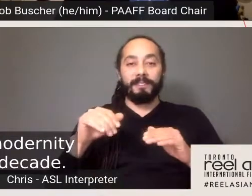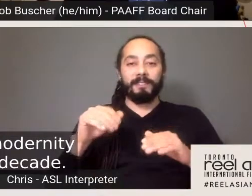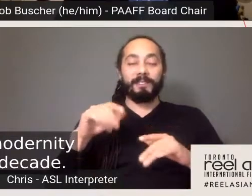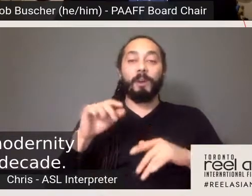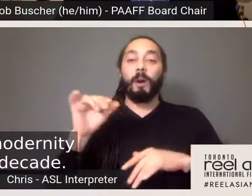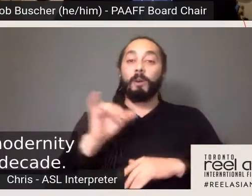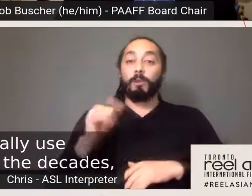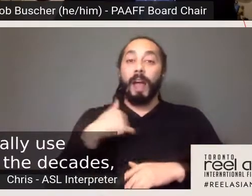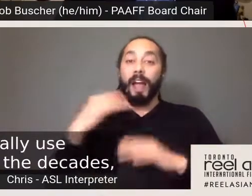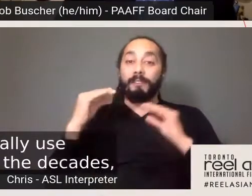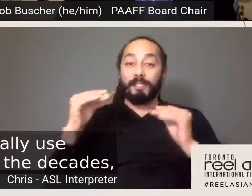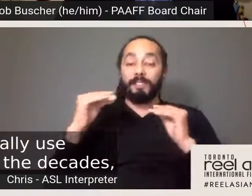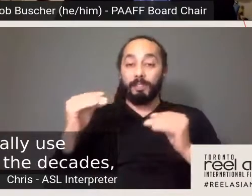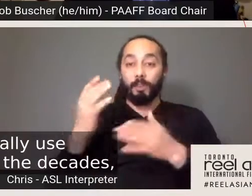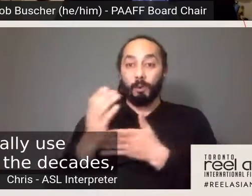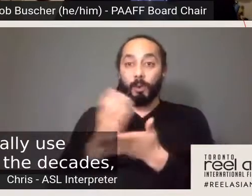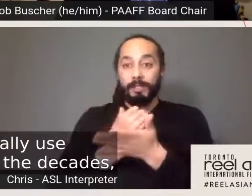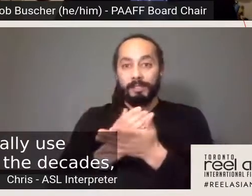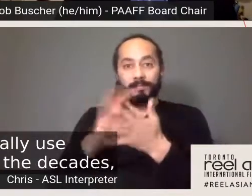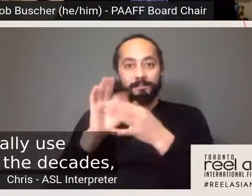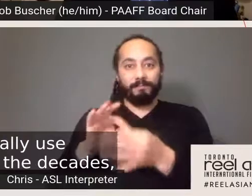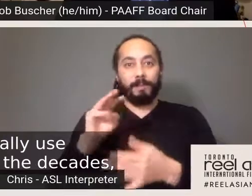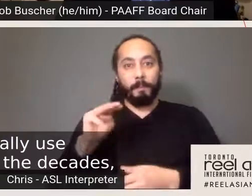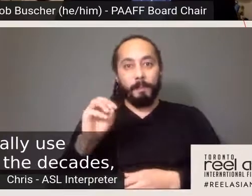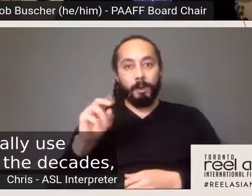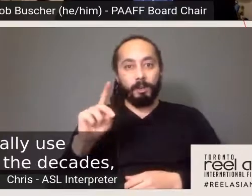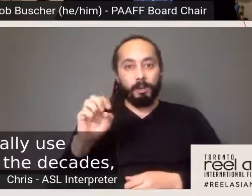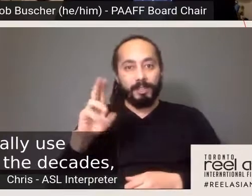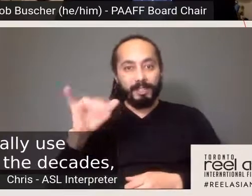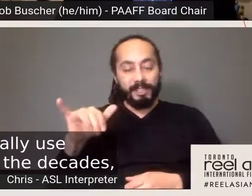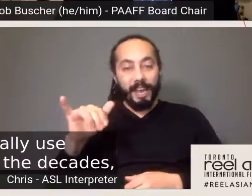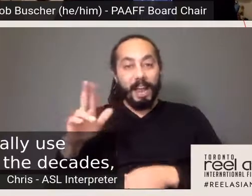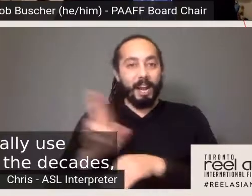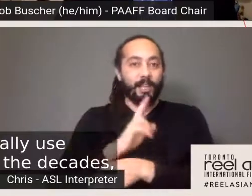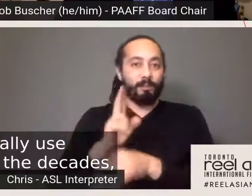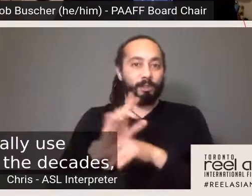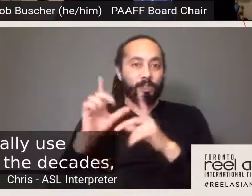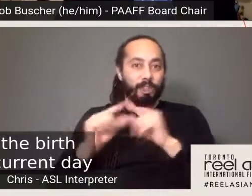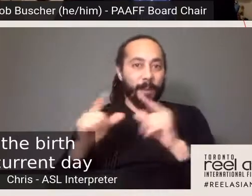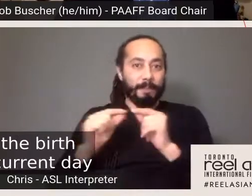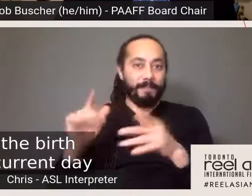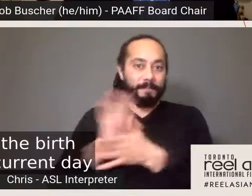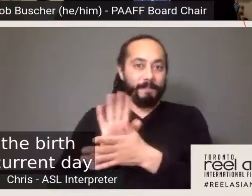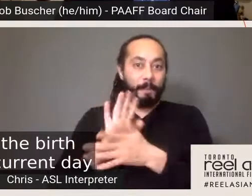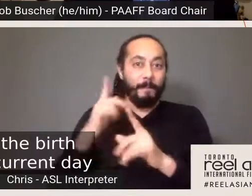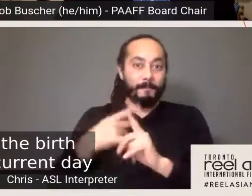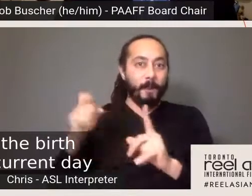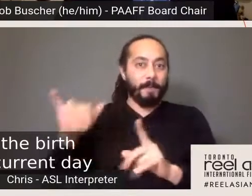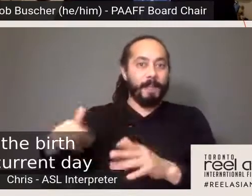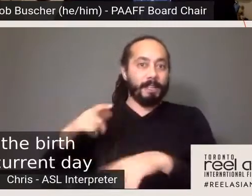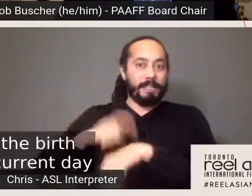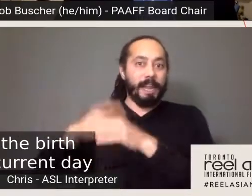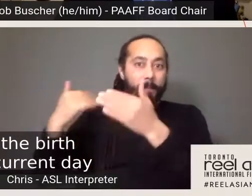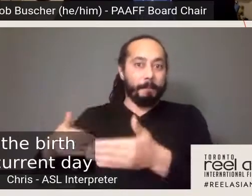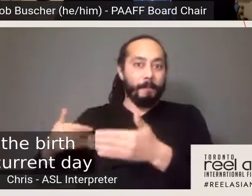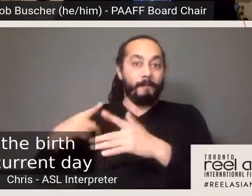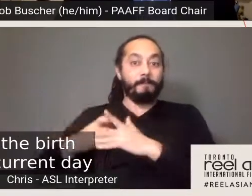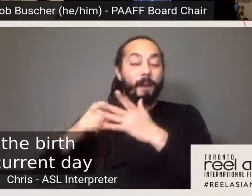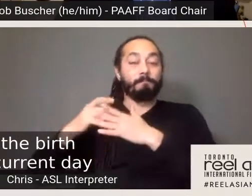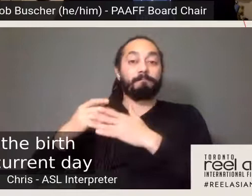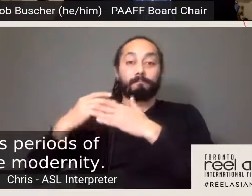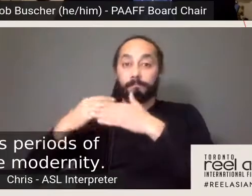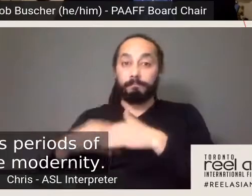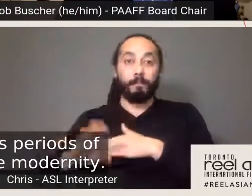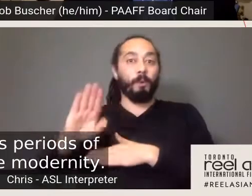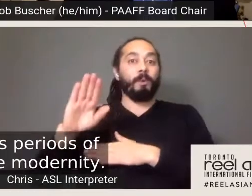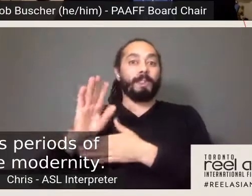over the last decade, and I specifically use Japanese film from the decades, basically from the birth of cinema until current